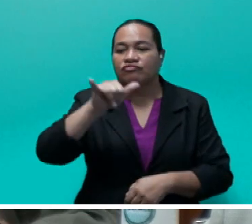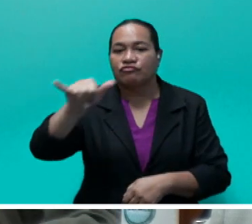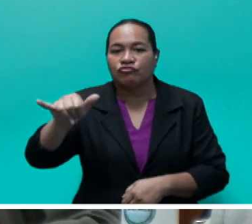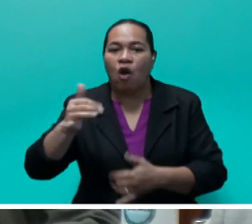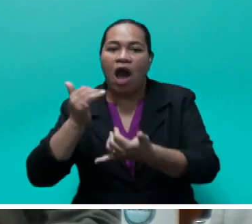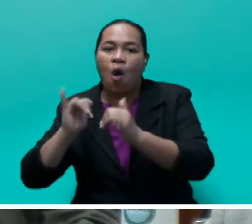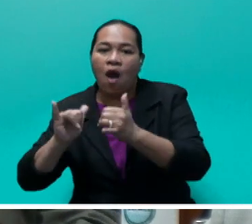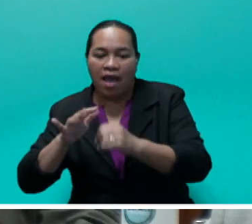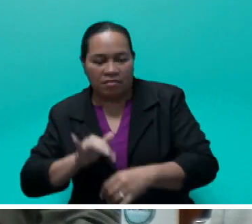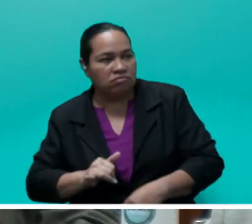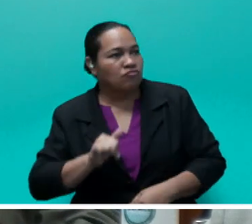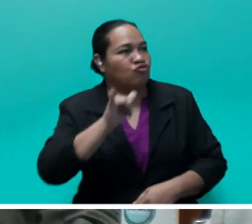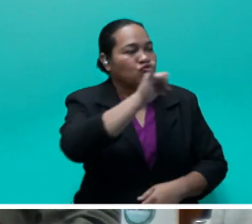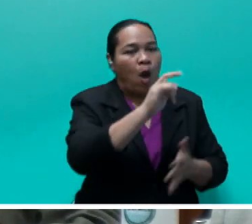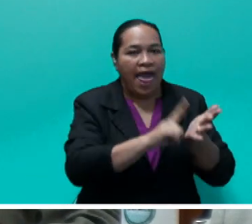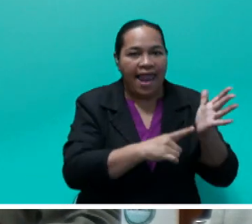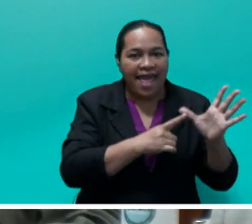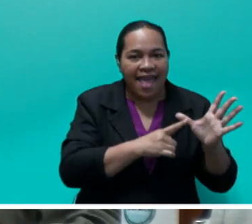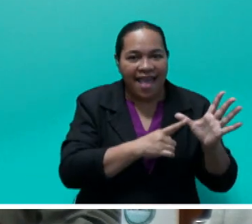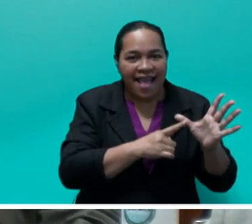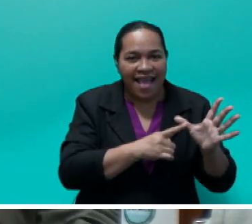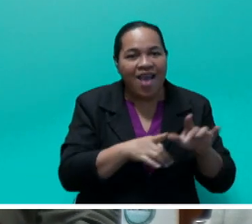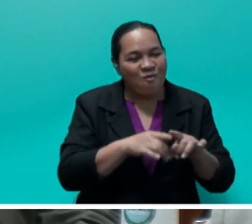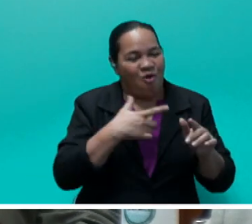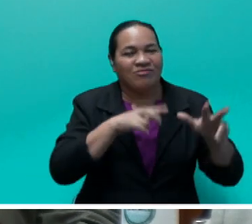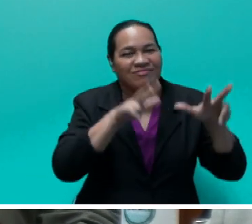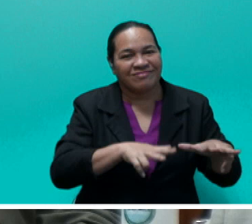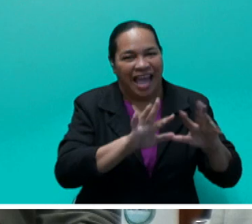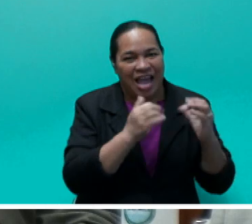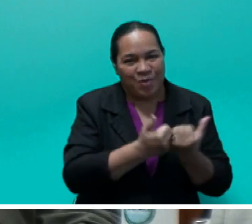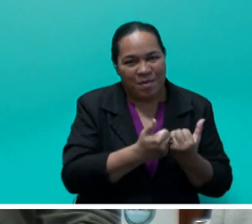Angeles. Any expansion